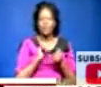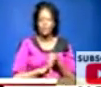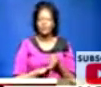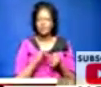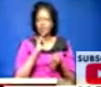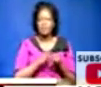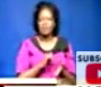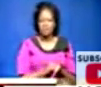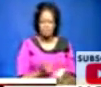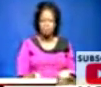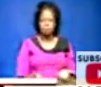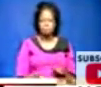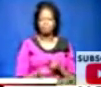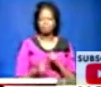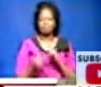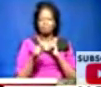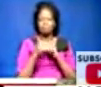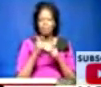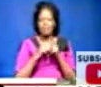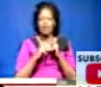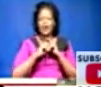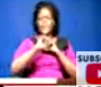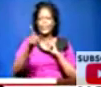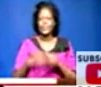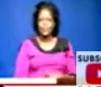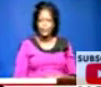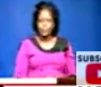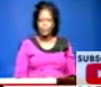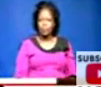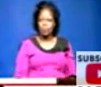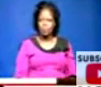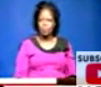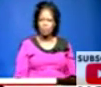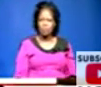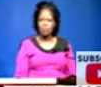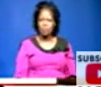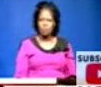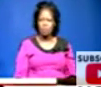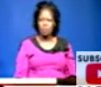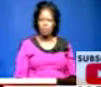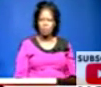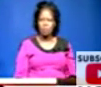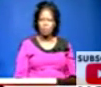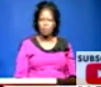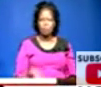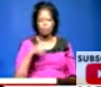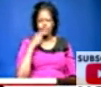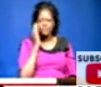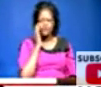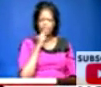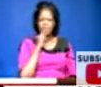have stabbed the deceased on the neck before fleeing. Ati akapika wakati alimwambia papake ya kwamba